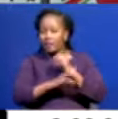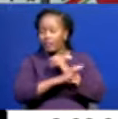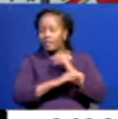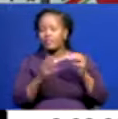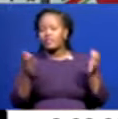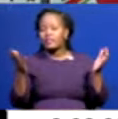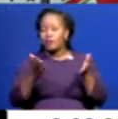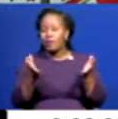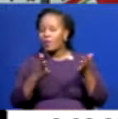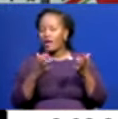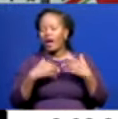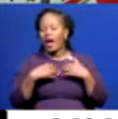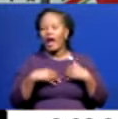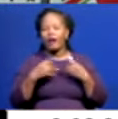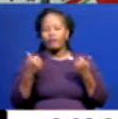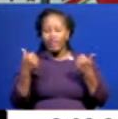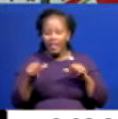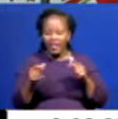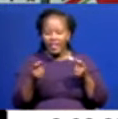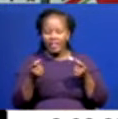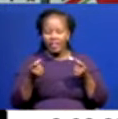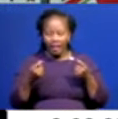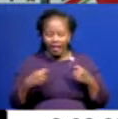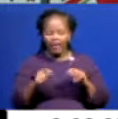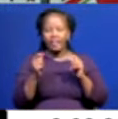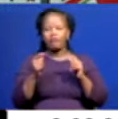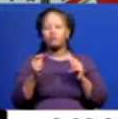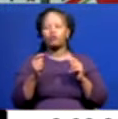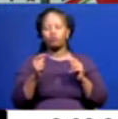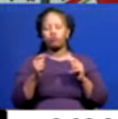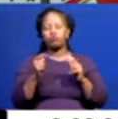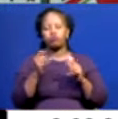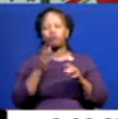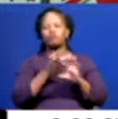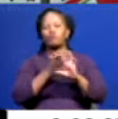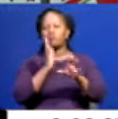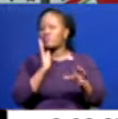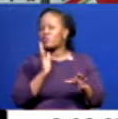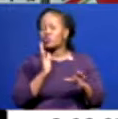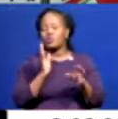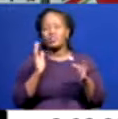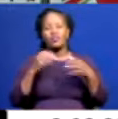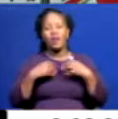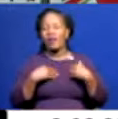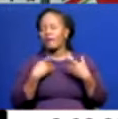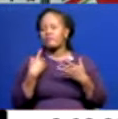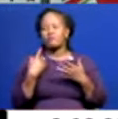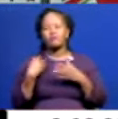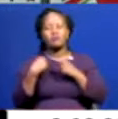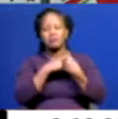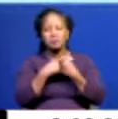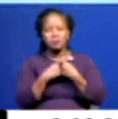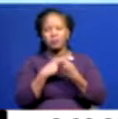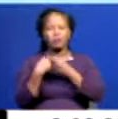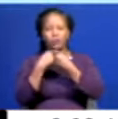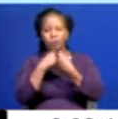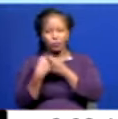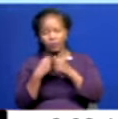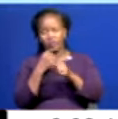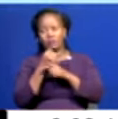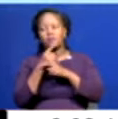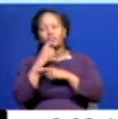been any attempt to secede, it takes decades for them